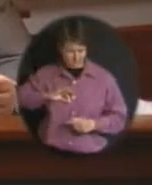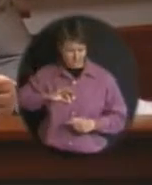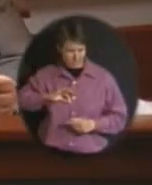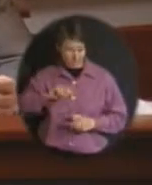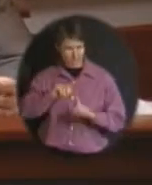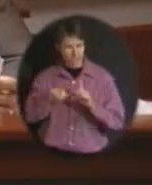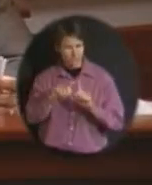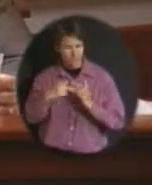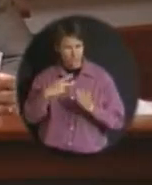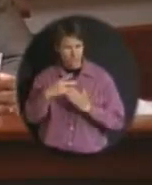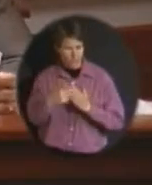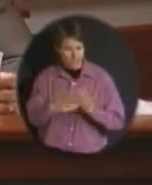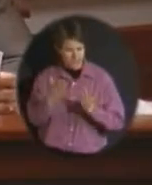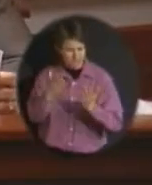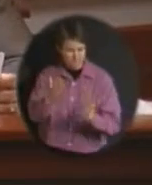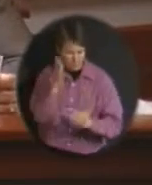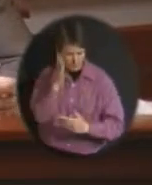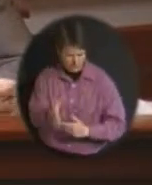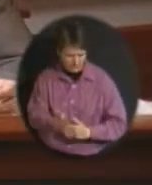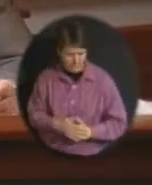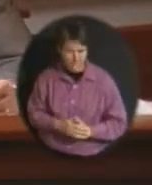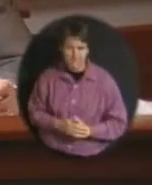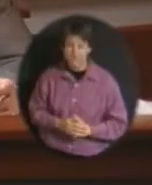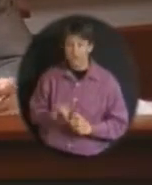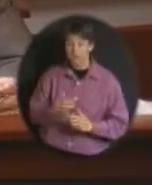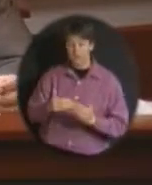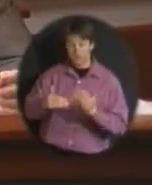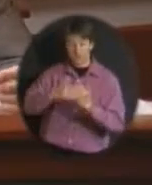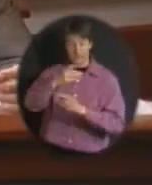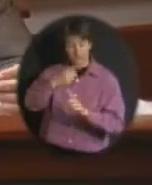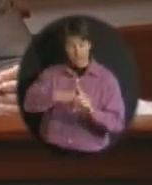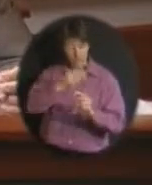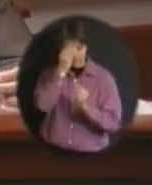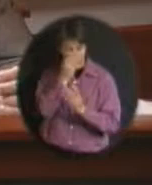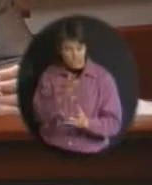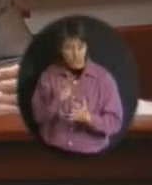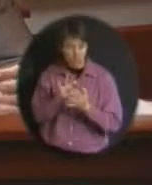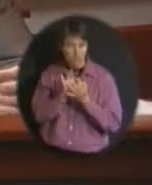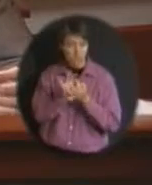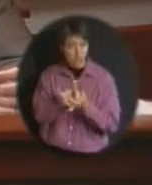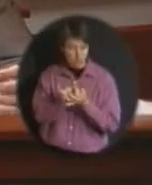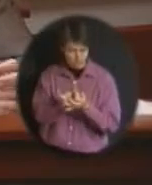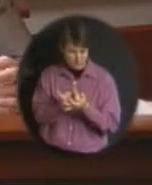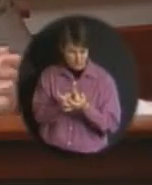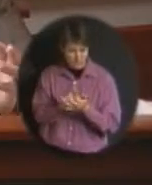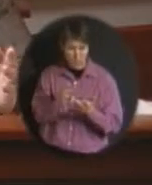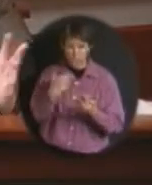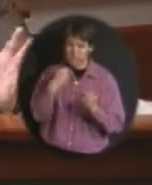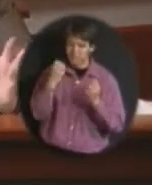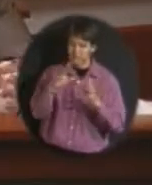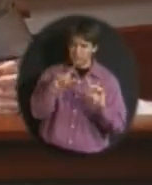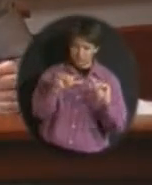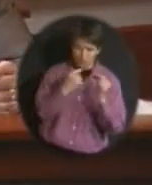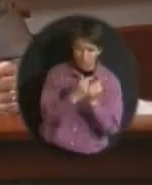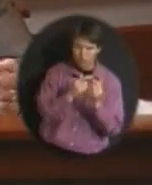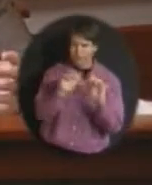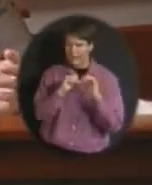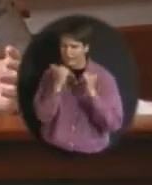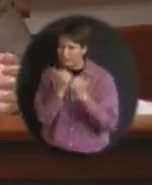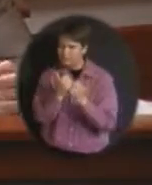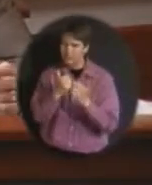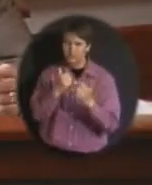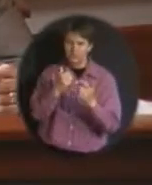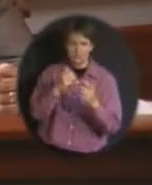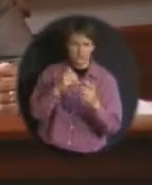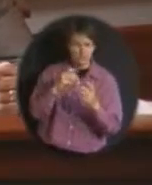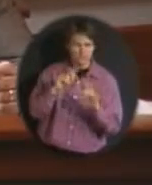and bringing that to you. And secondly, this next month, we do want to share about our partnerships. We have groups, agencies, institutions, community